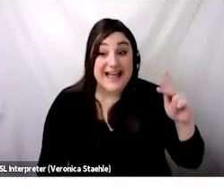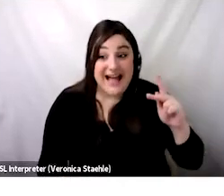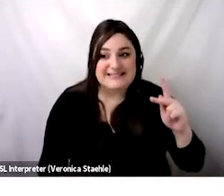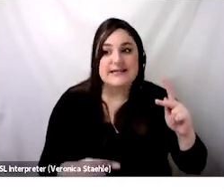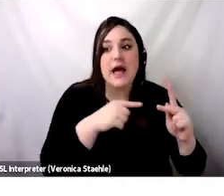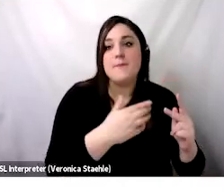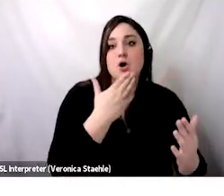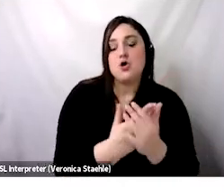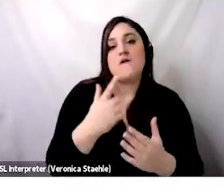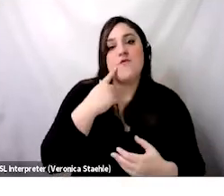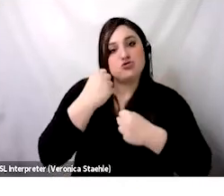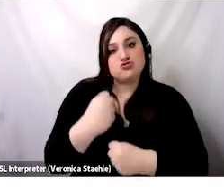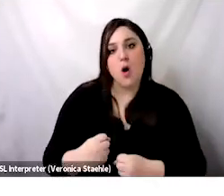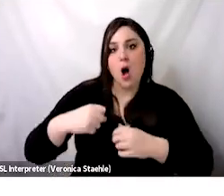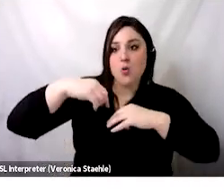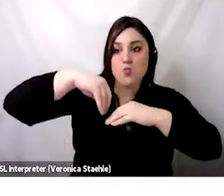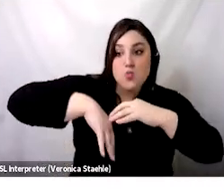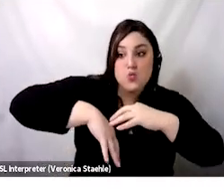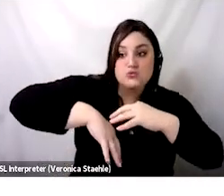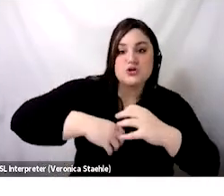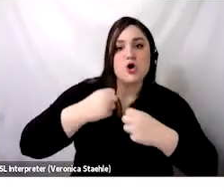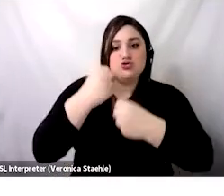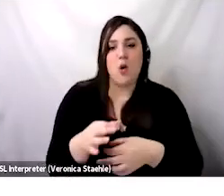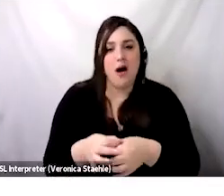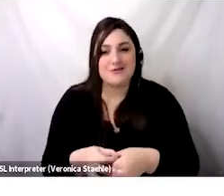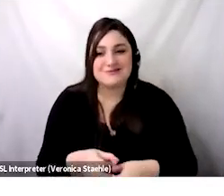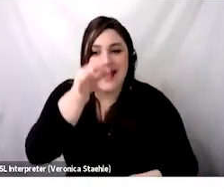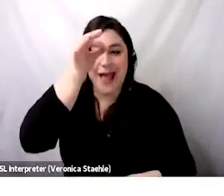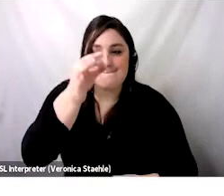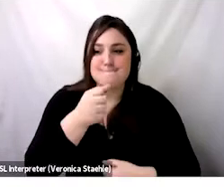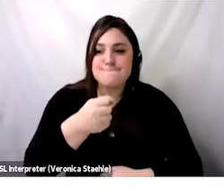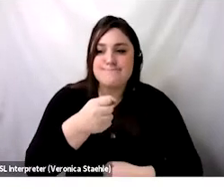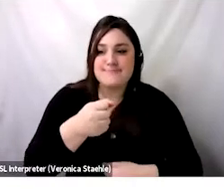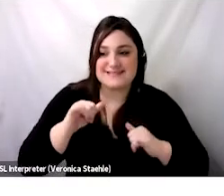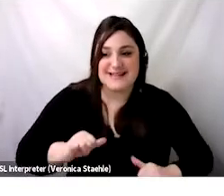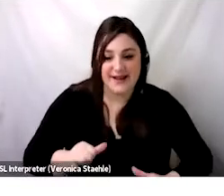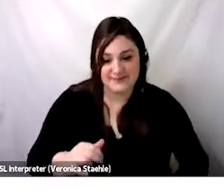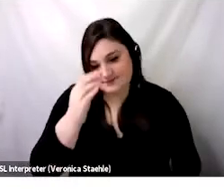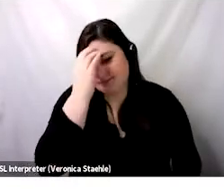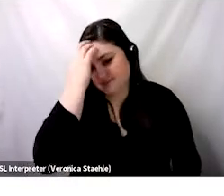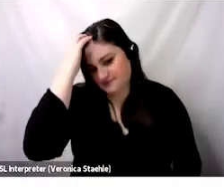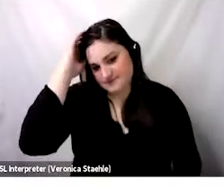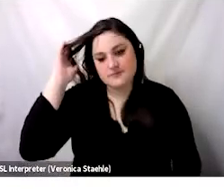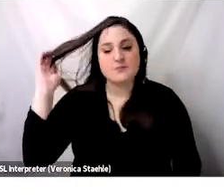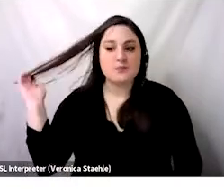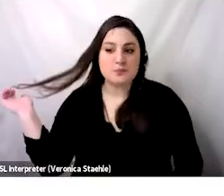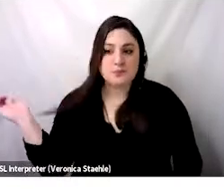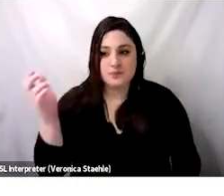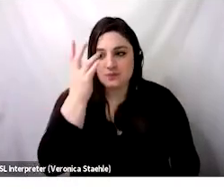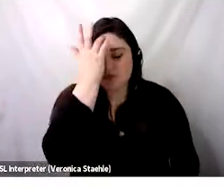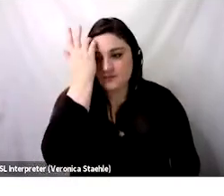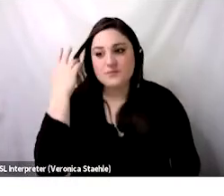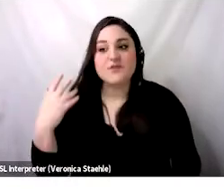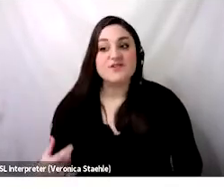However, what we're starting to see now is a lot of poor soil fertility. And this is